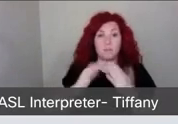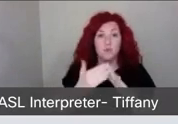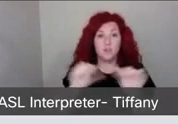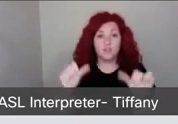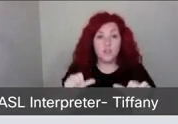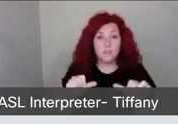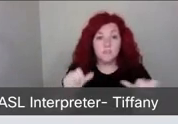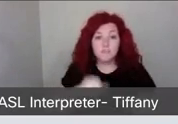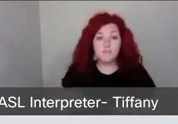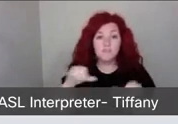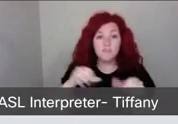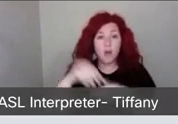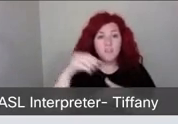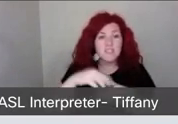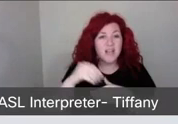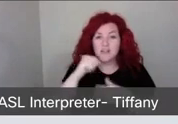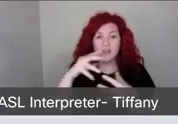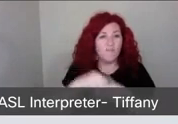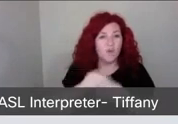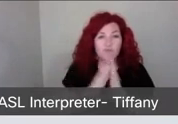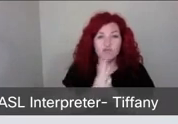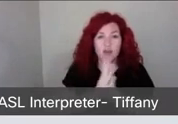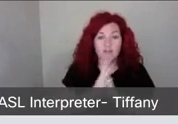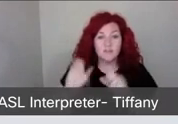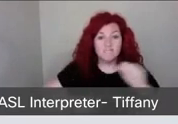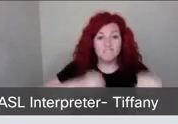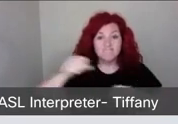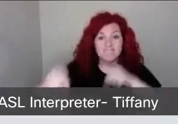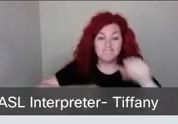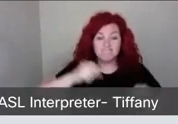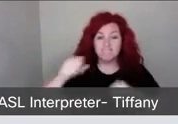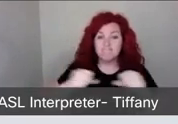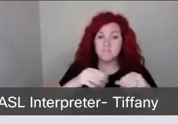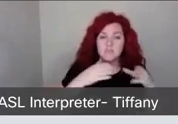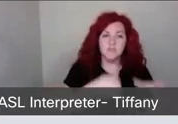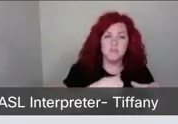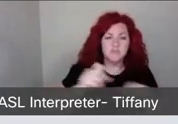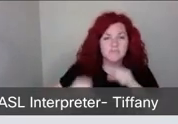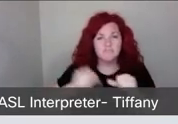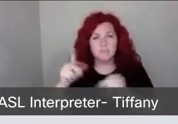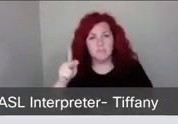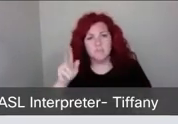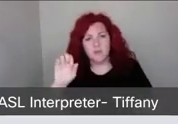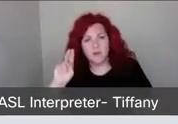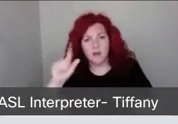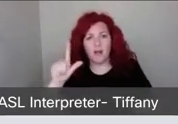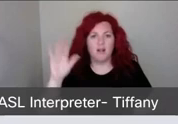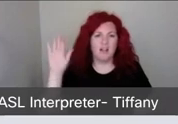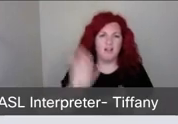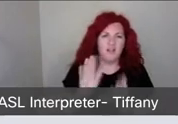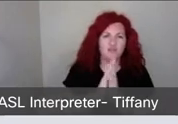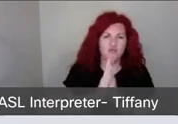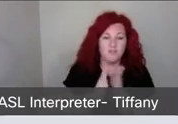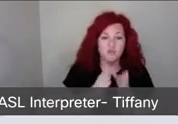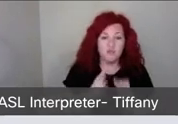and out of traffic. We, the cyclists, inhabit the canal paths, the bike paths, and the less trafficked streets. Many of our paths chaotically